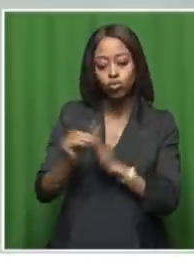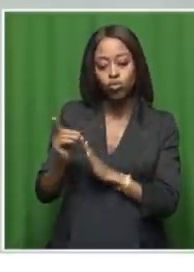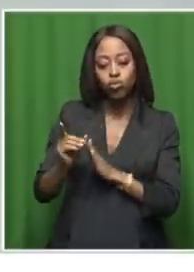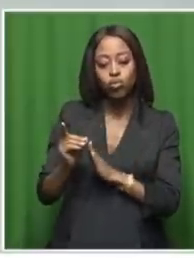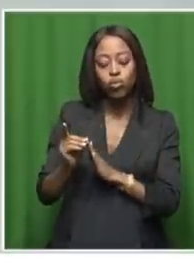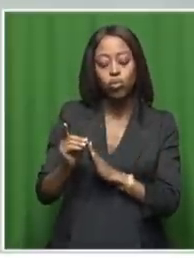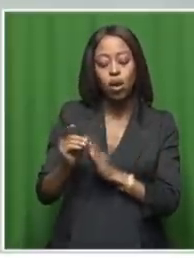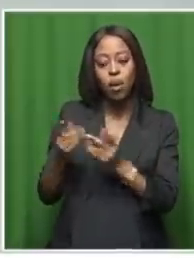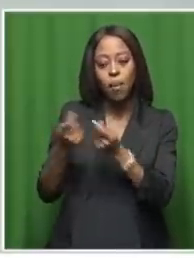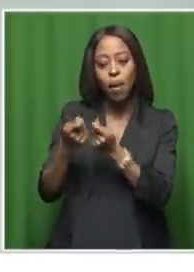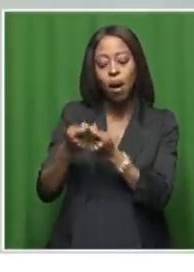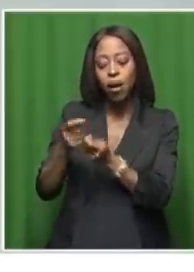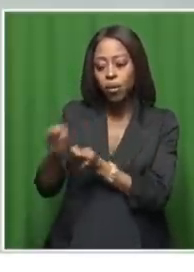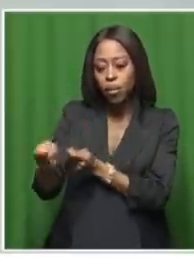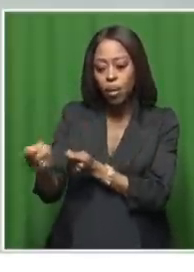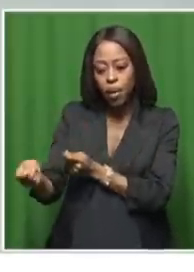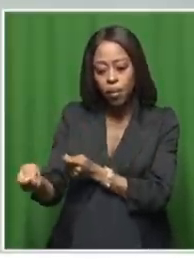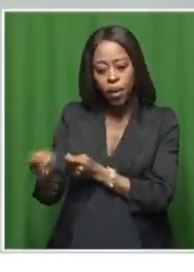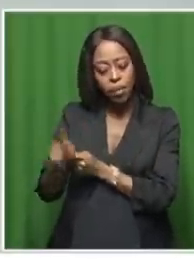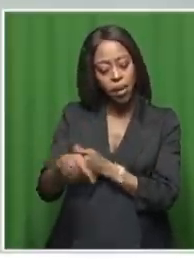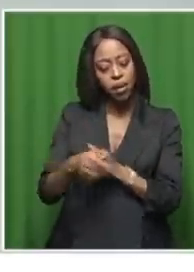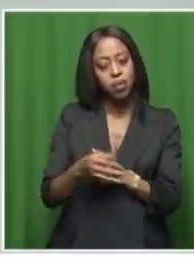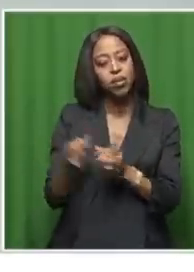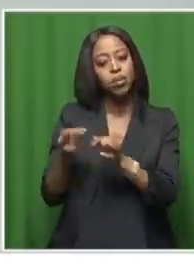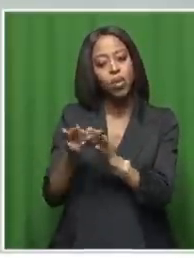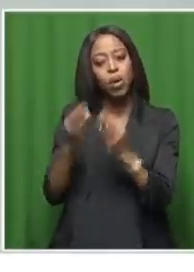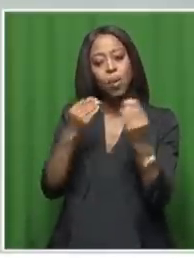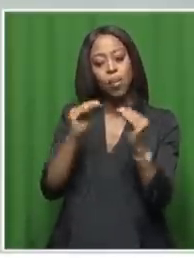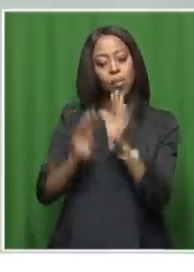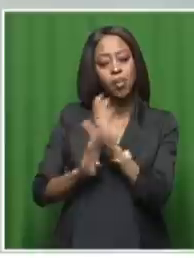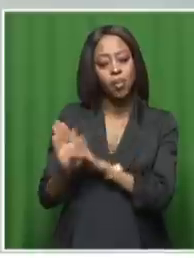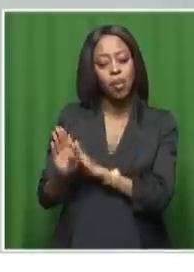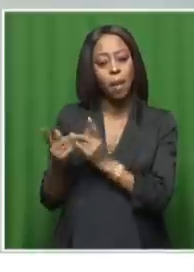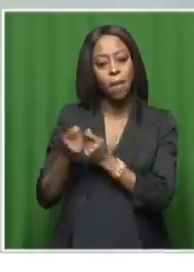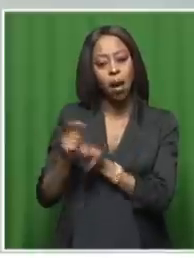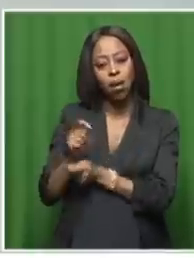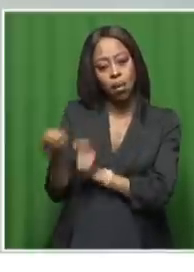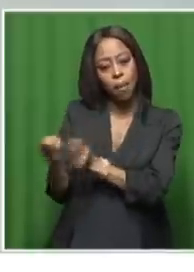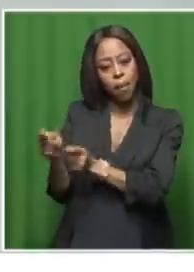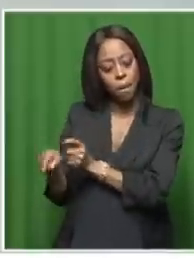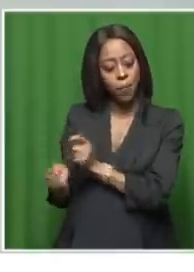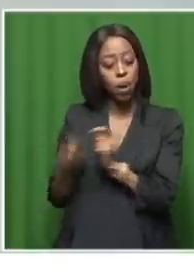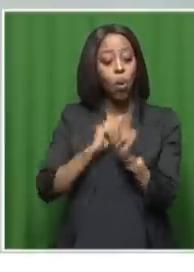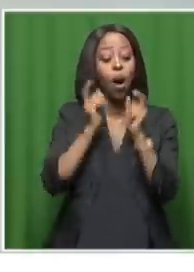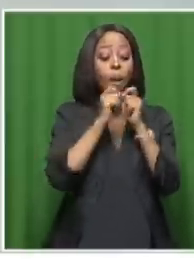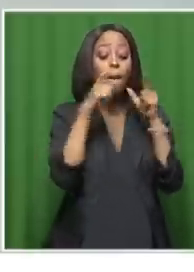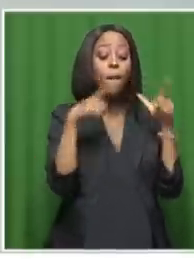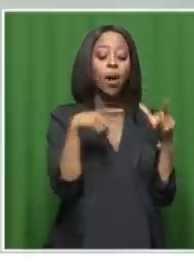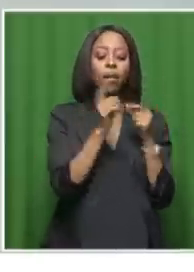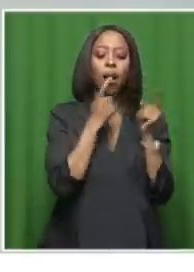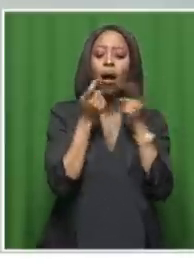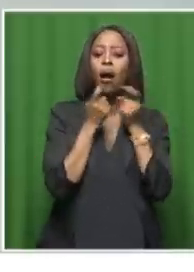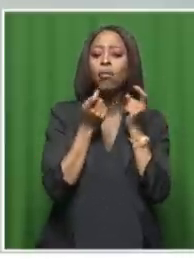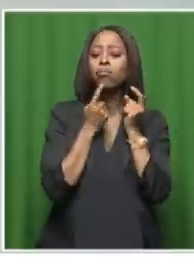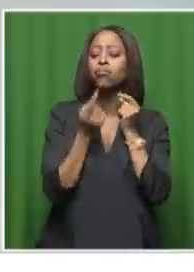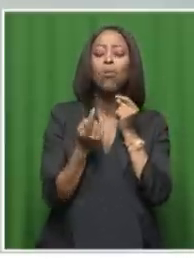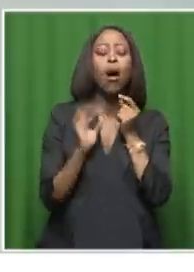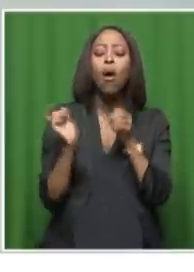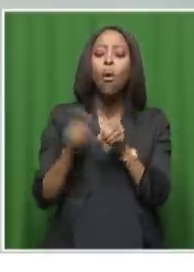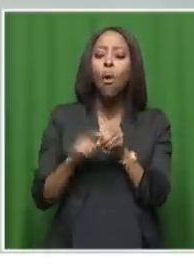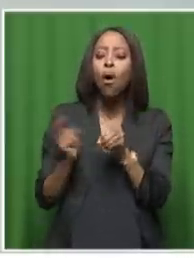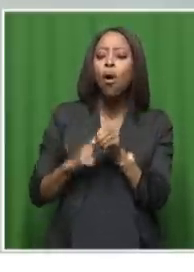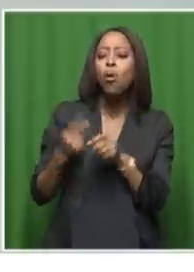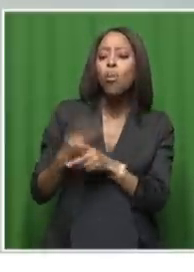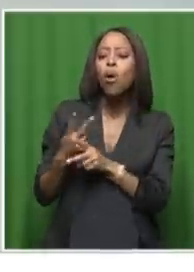dividend. Small business development, that's where, so that when we come to the big business, we don't find you complaining about the quality of